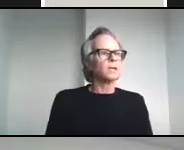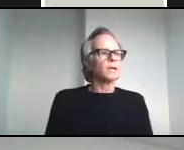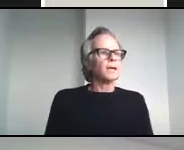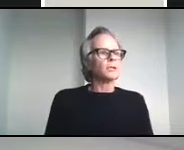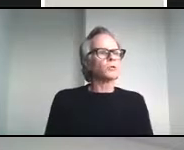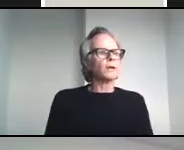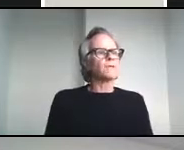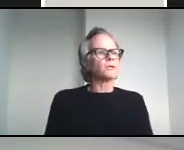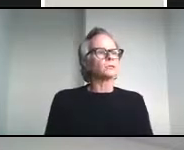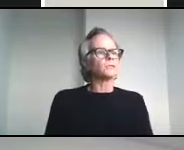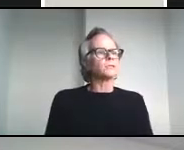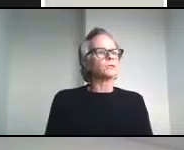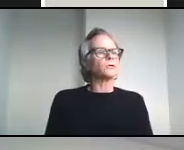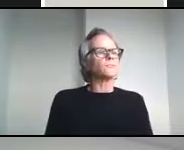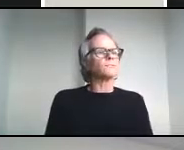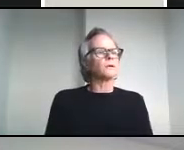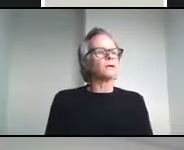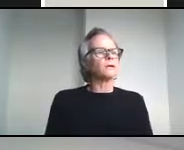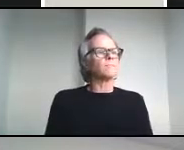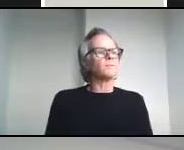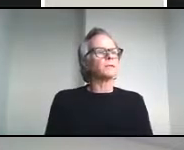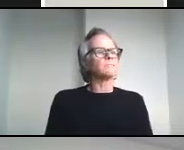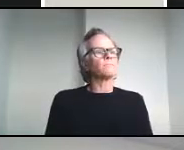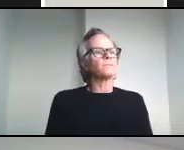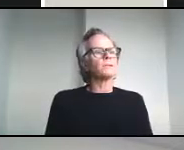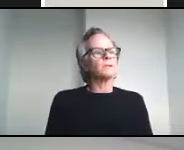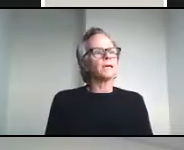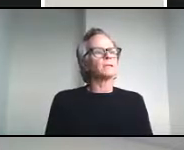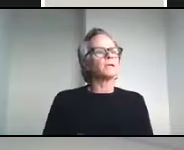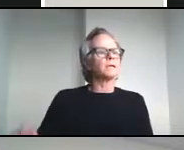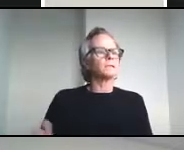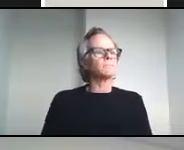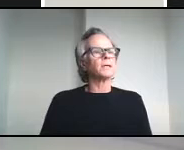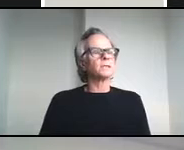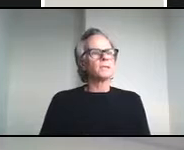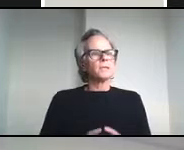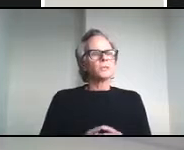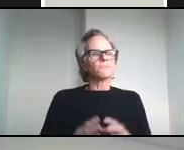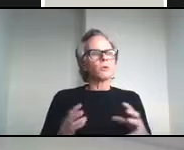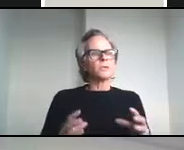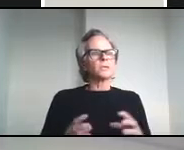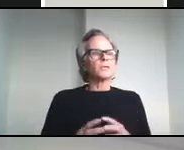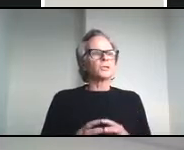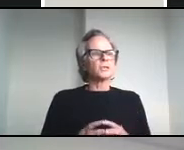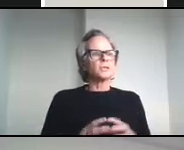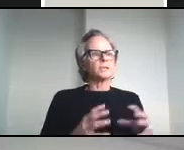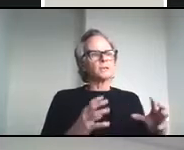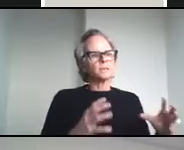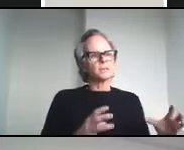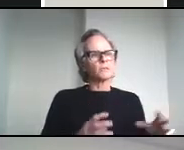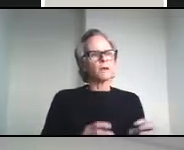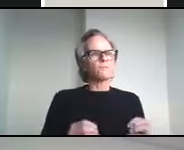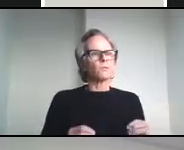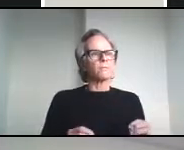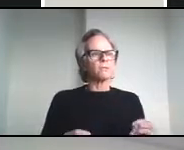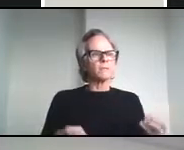entrance. And the two elevators that serve that space. Just for orientation, again, this